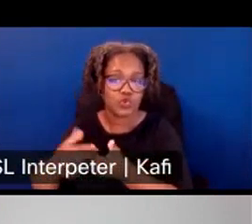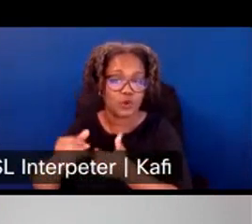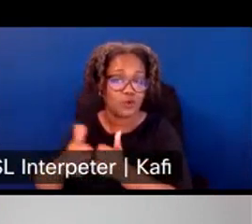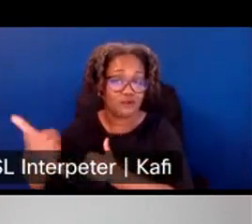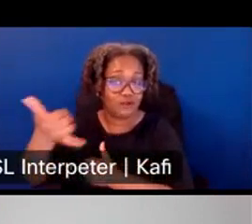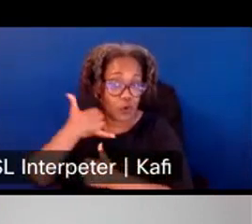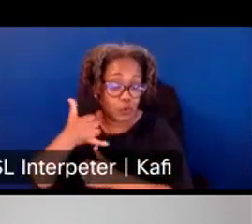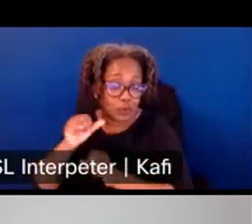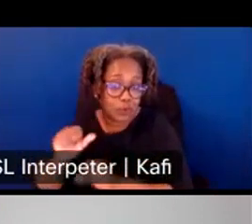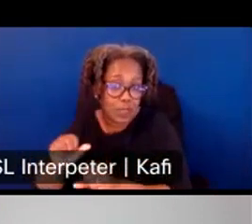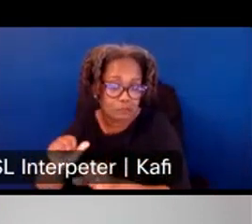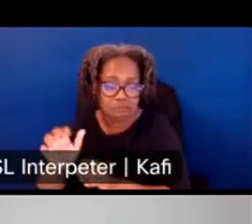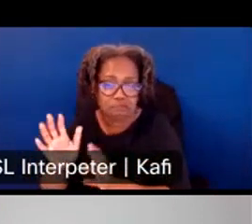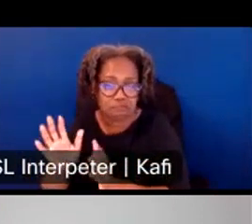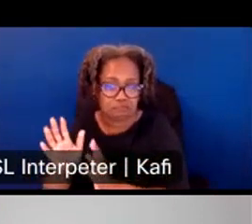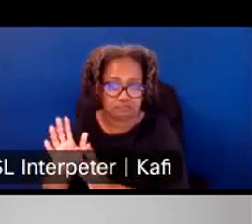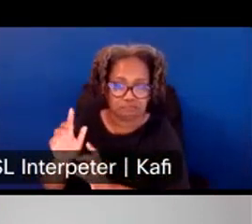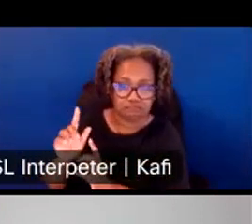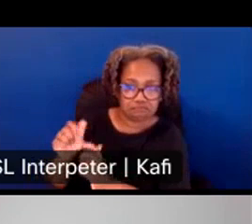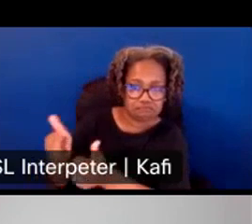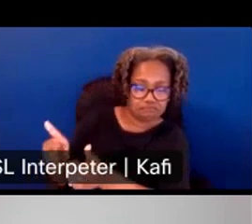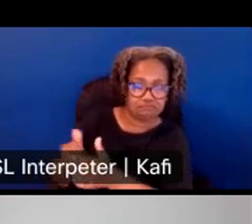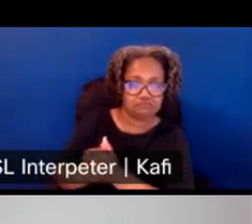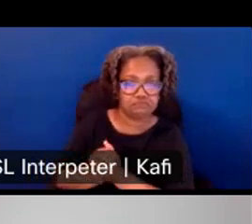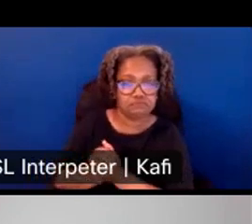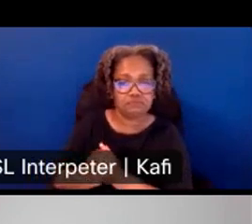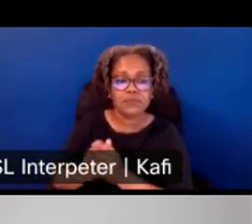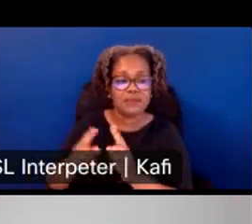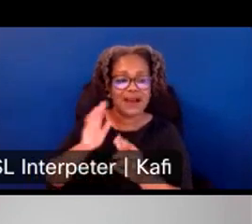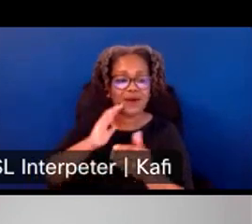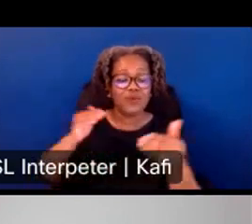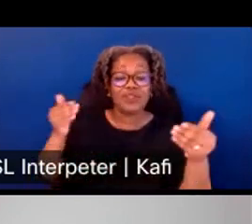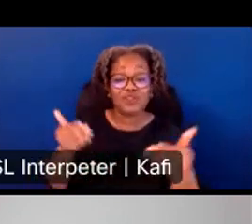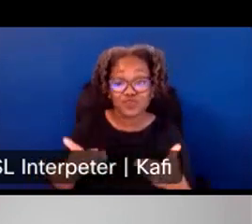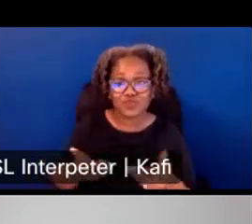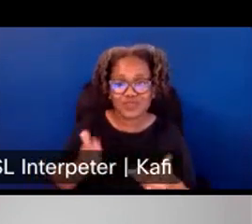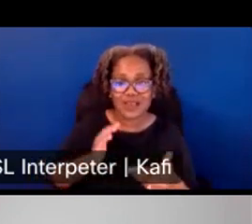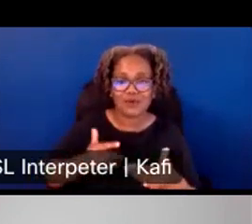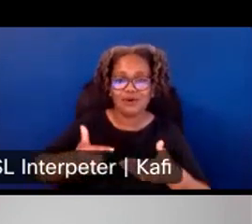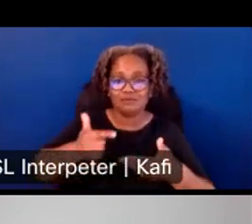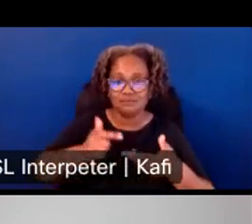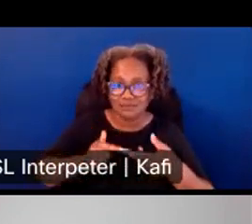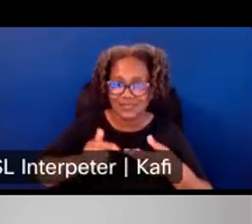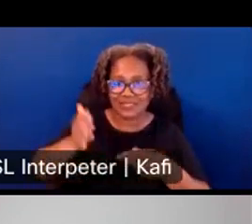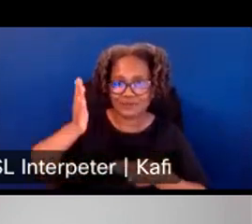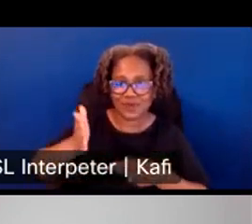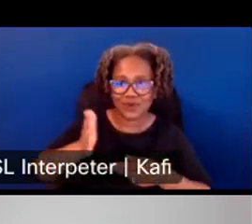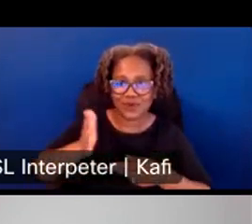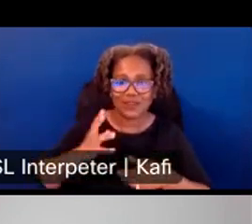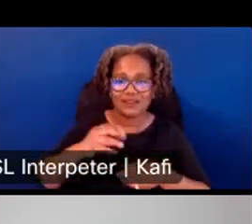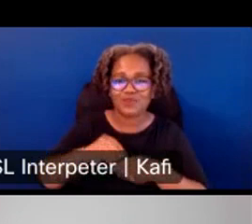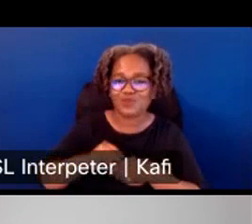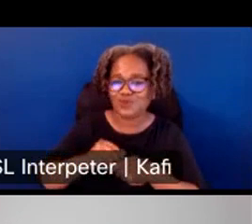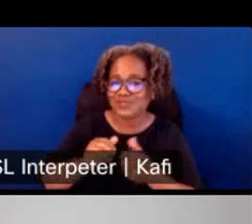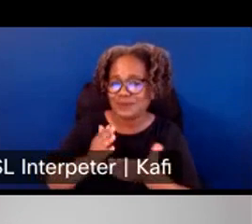introduce our next speaker and maybe just engage in some chat conversation until they get on so that we don't have dead air.